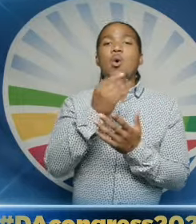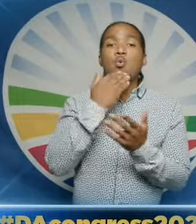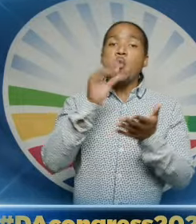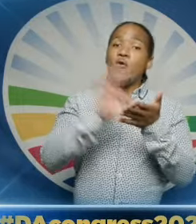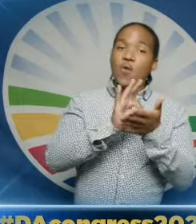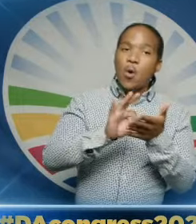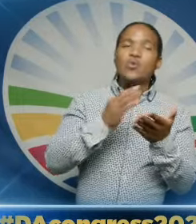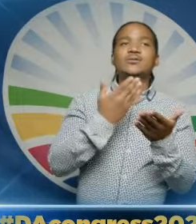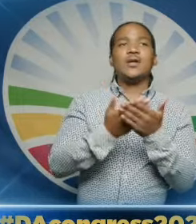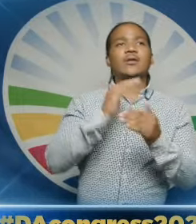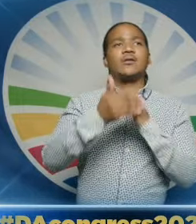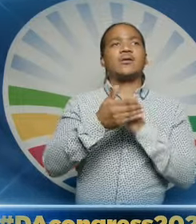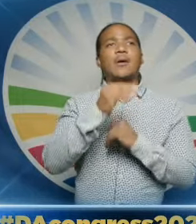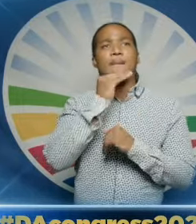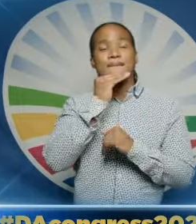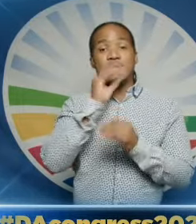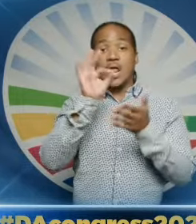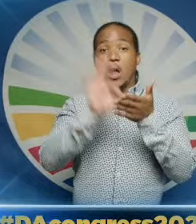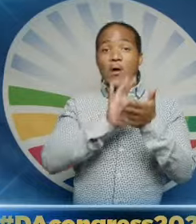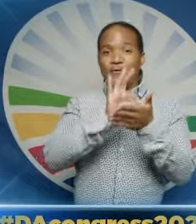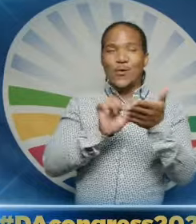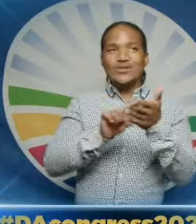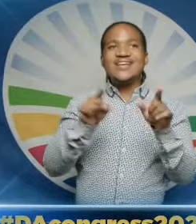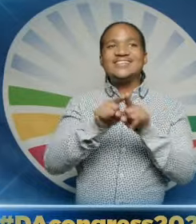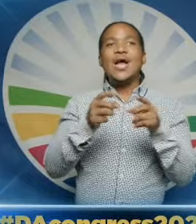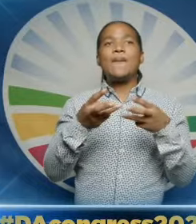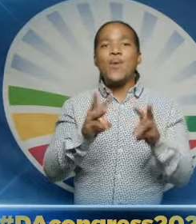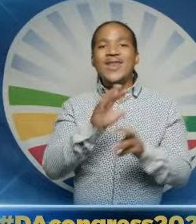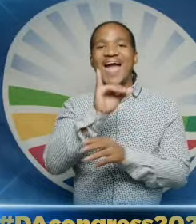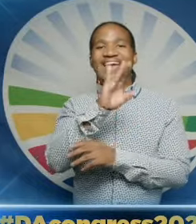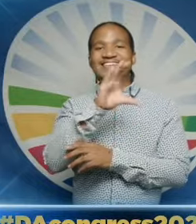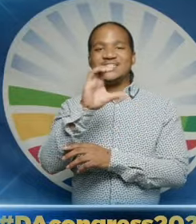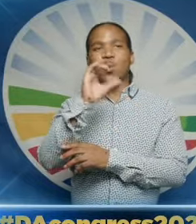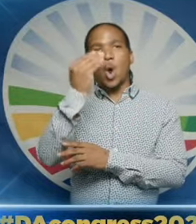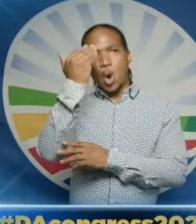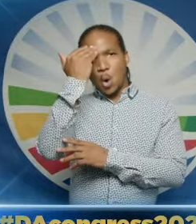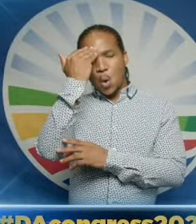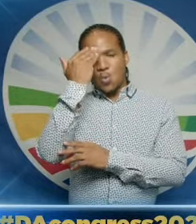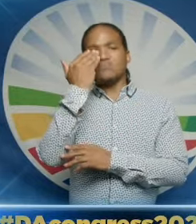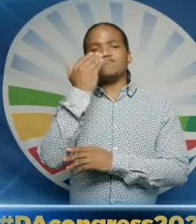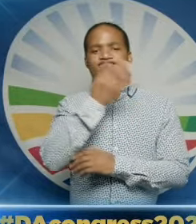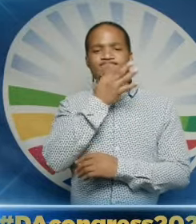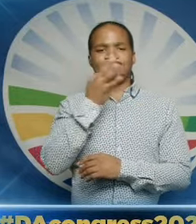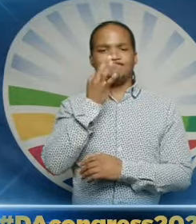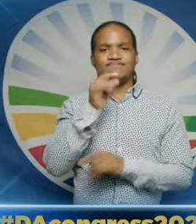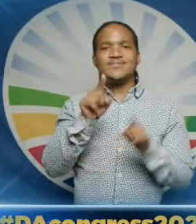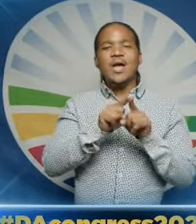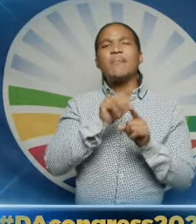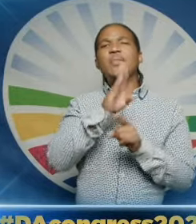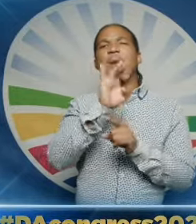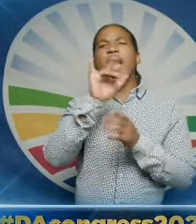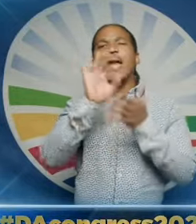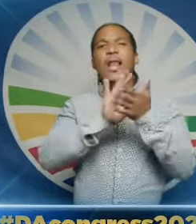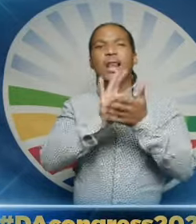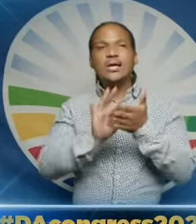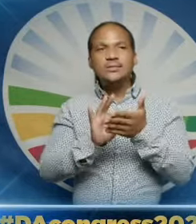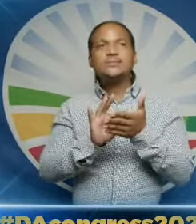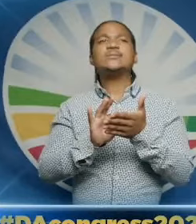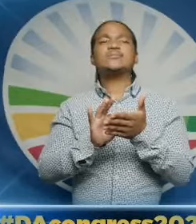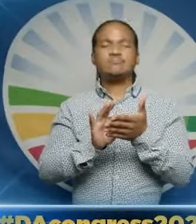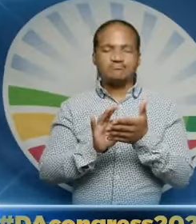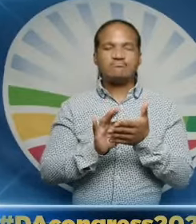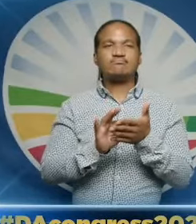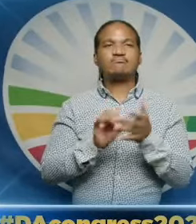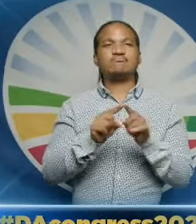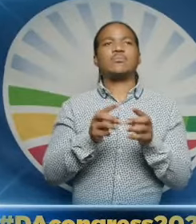voted. So we know who's voted in the same way that the IEC will know who's pitched up to vote at a by-election, for example, because you get crossed out of the